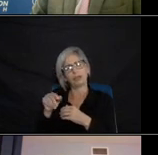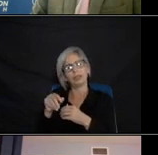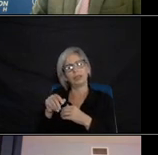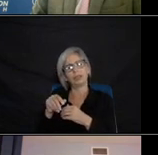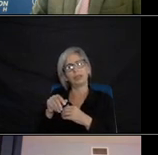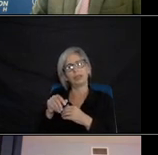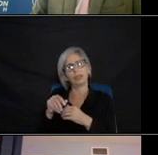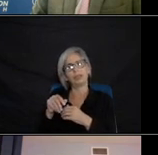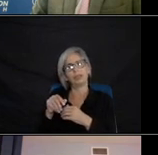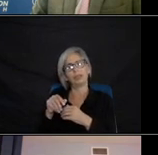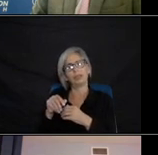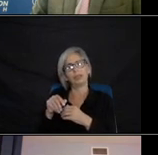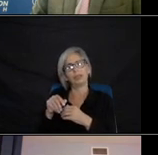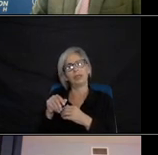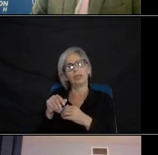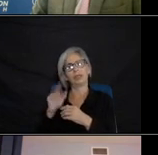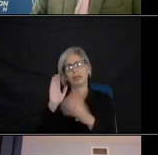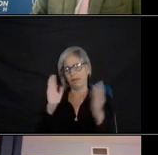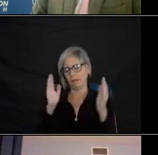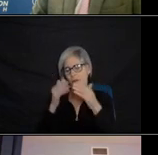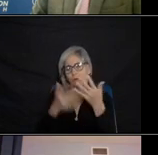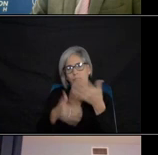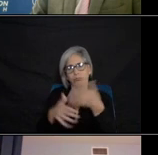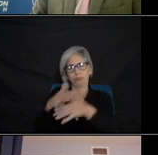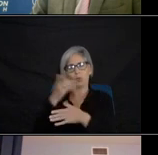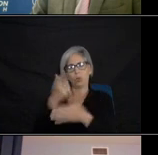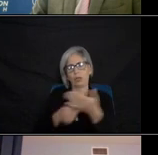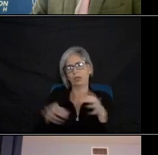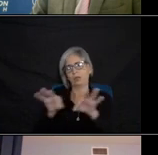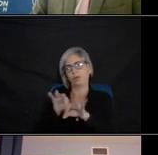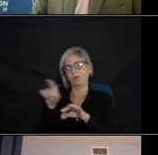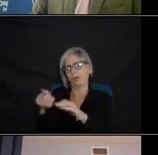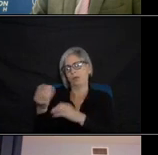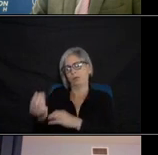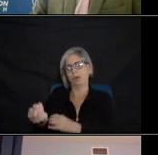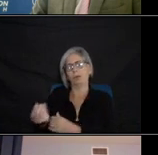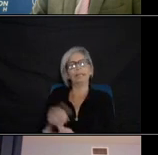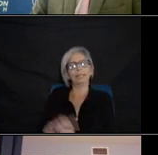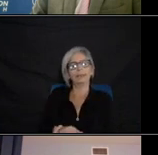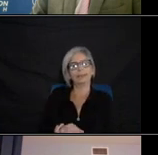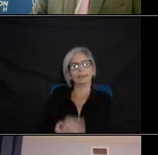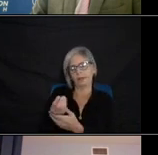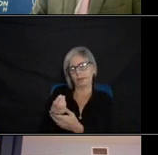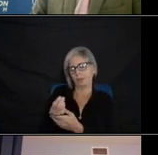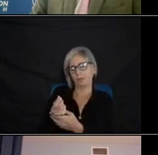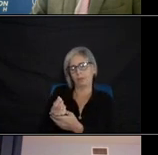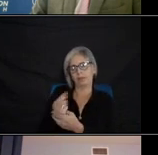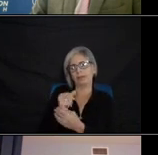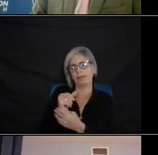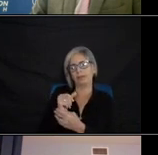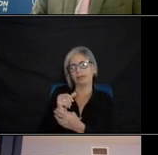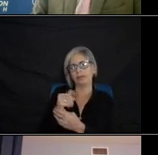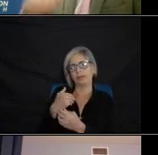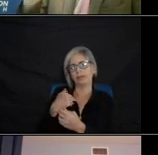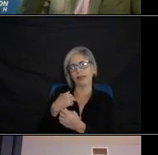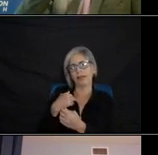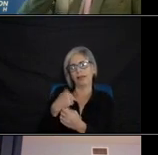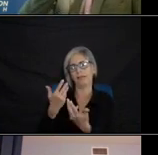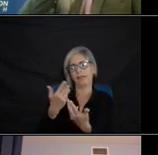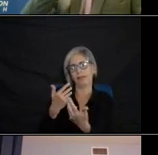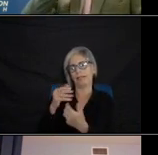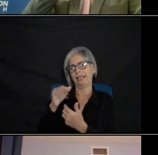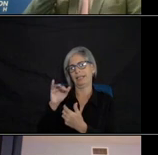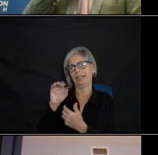money should be the focal point of what is important for this particular property. The property does house endangered